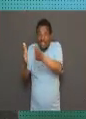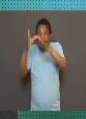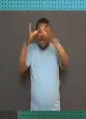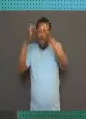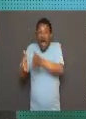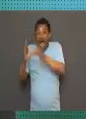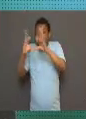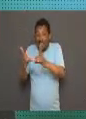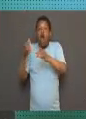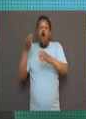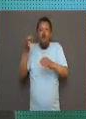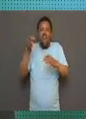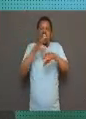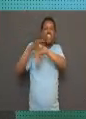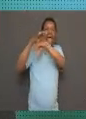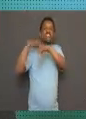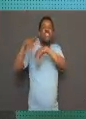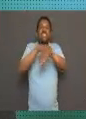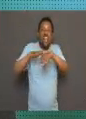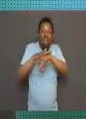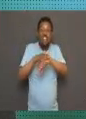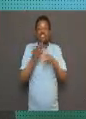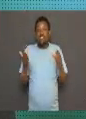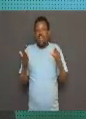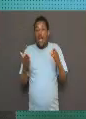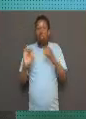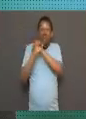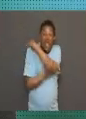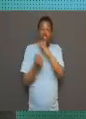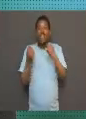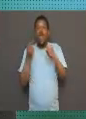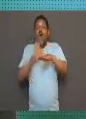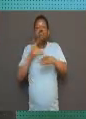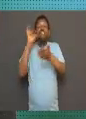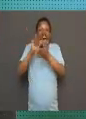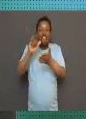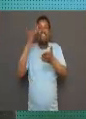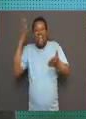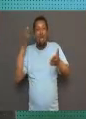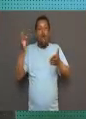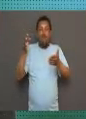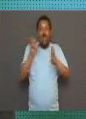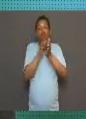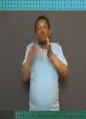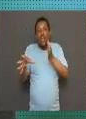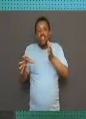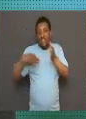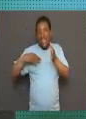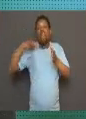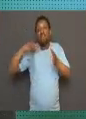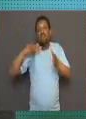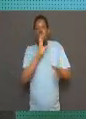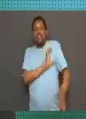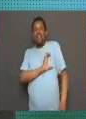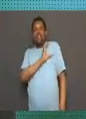surface based on that type of projection's individual